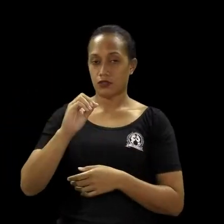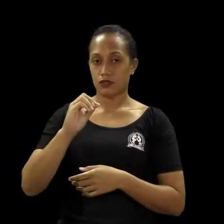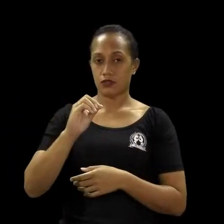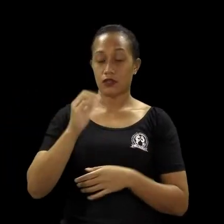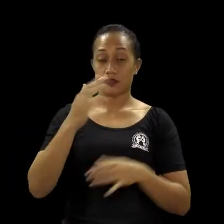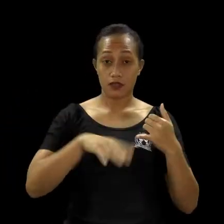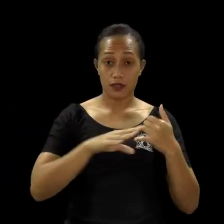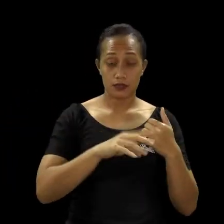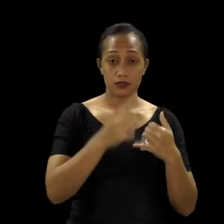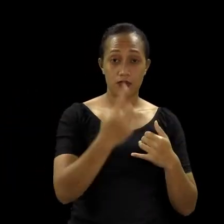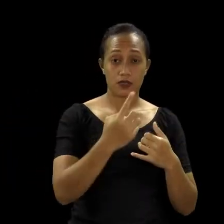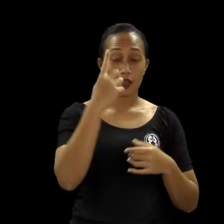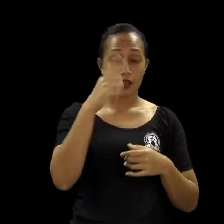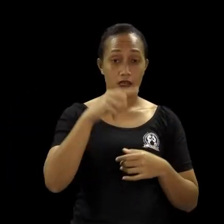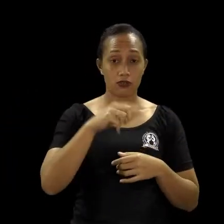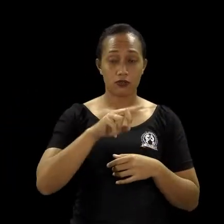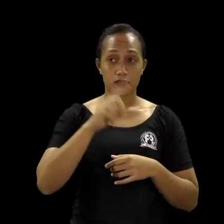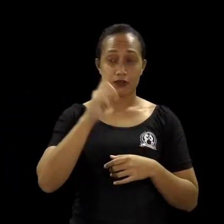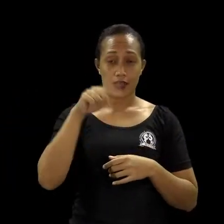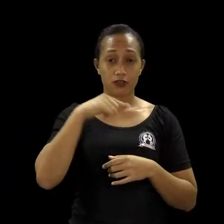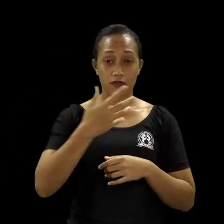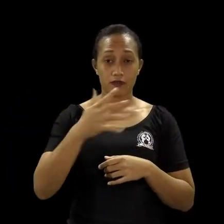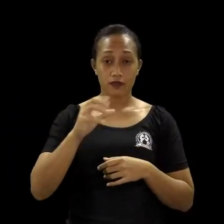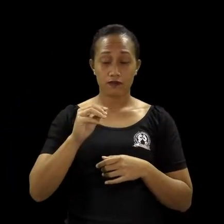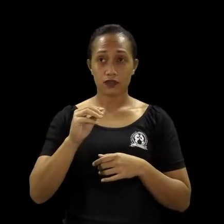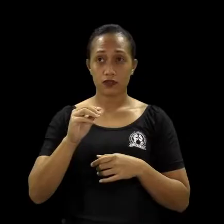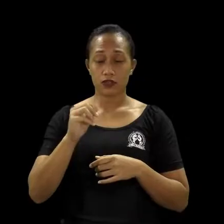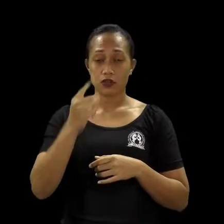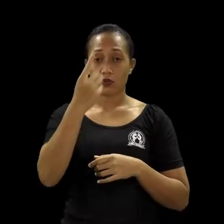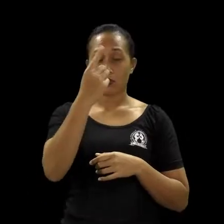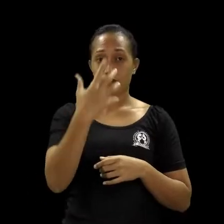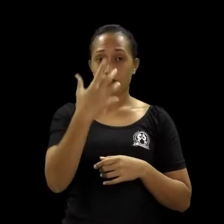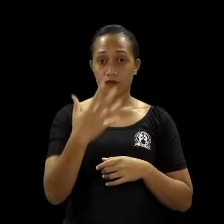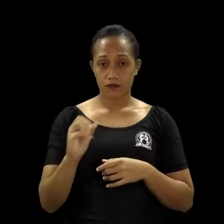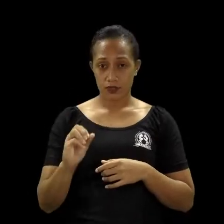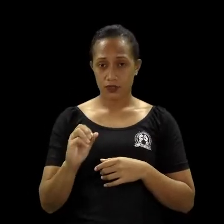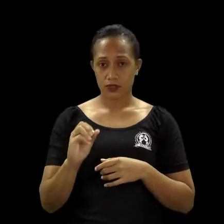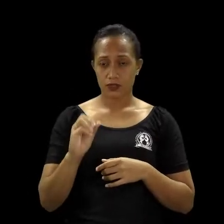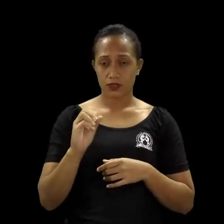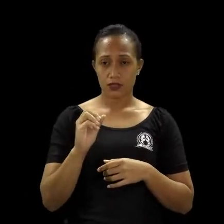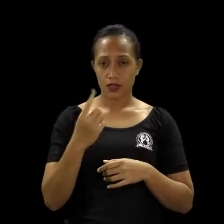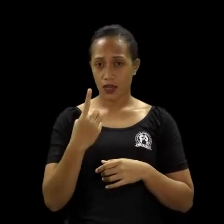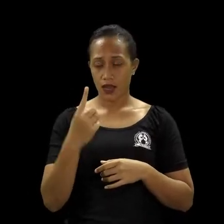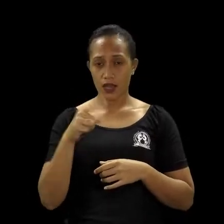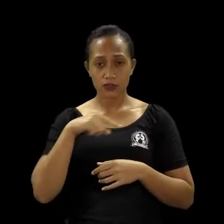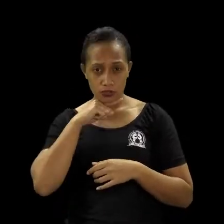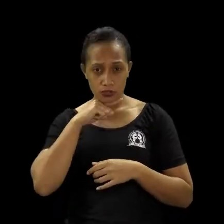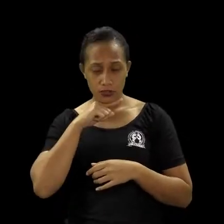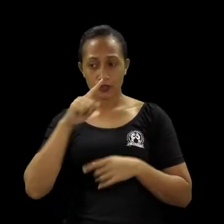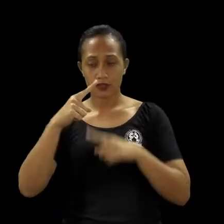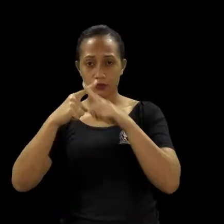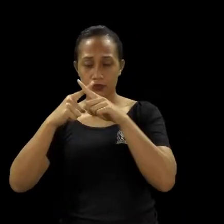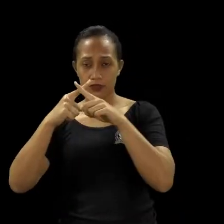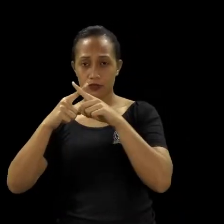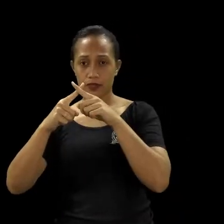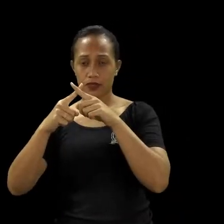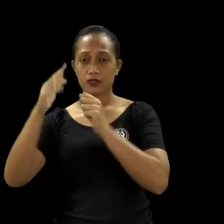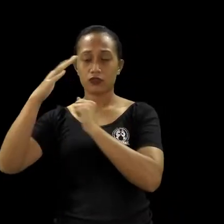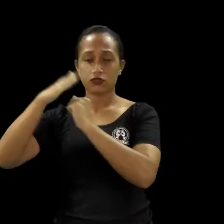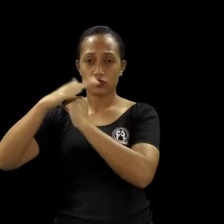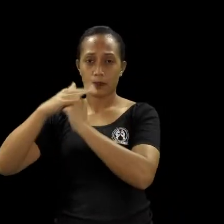finally, 150 over 100, Well, we're multiplying the denominator